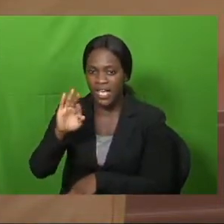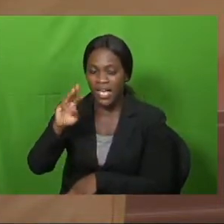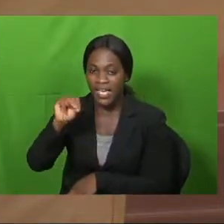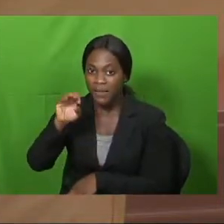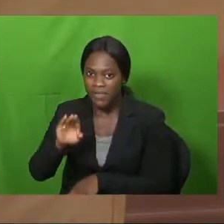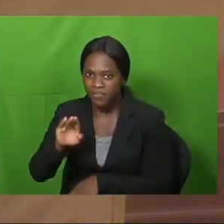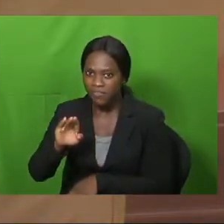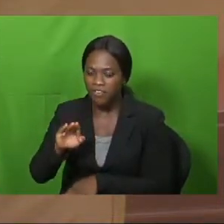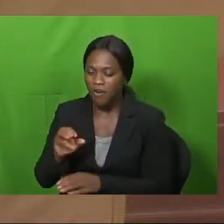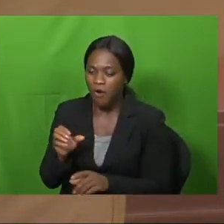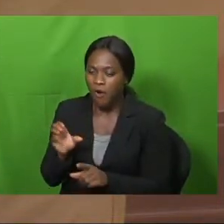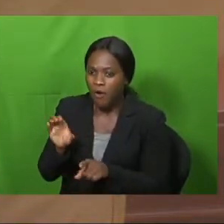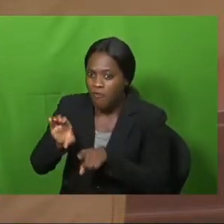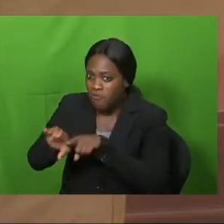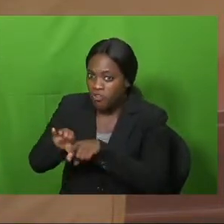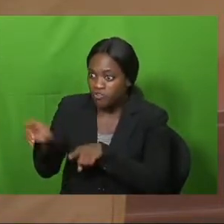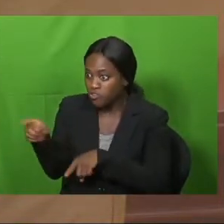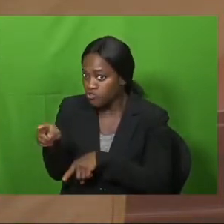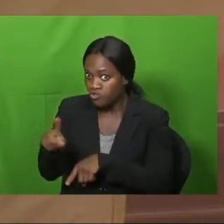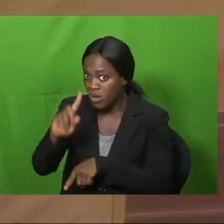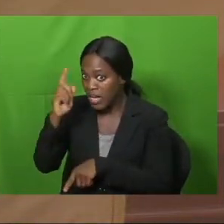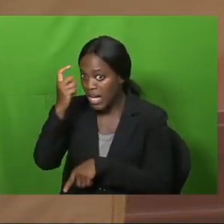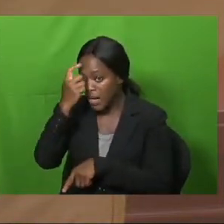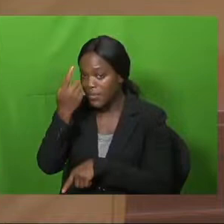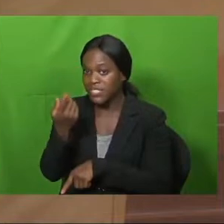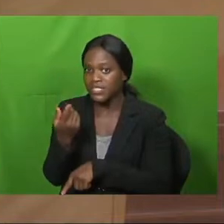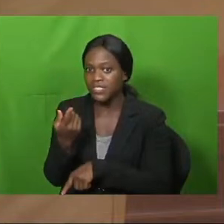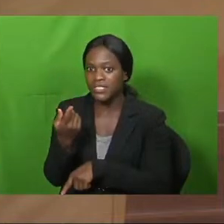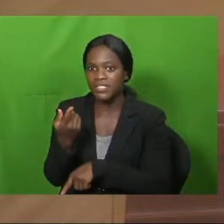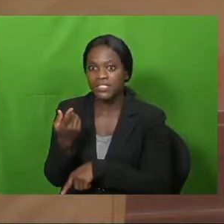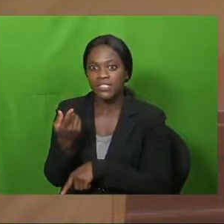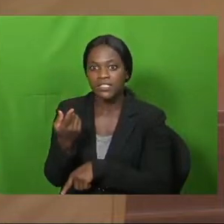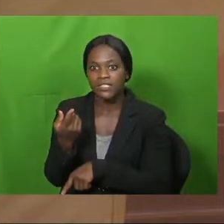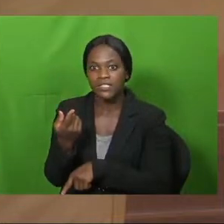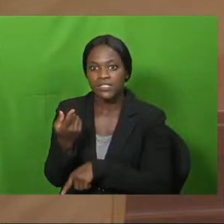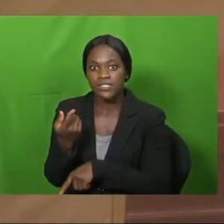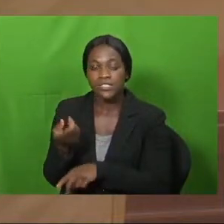him, this government, that you should go and increase electricity